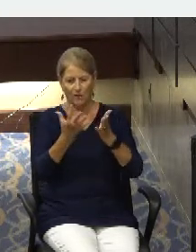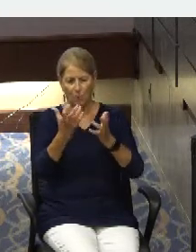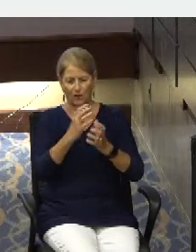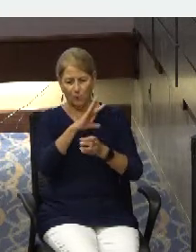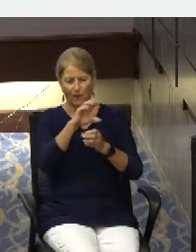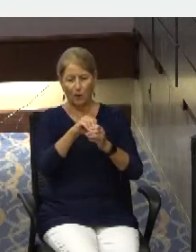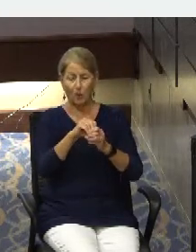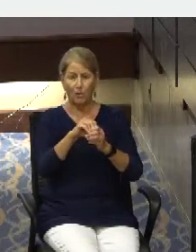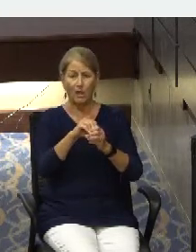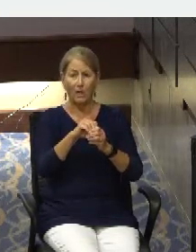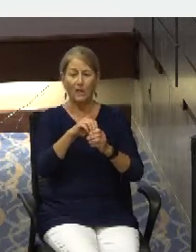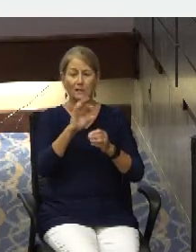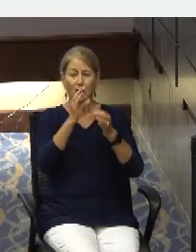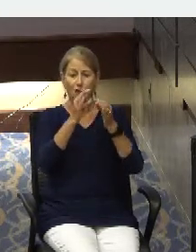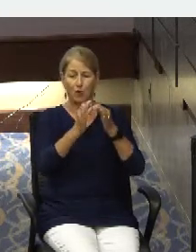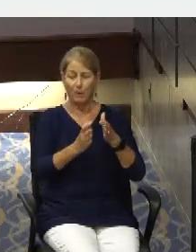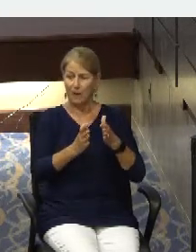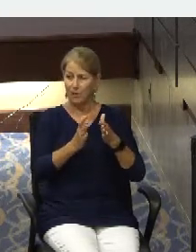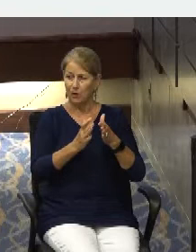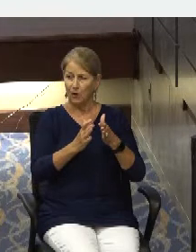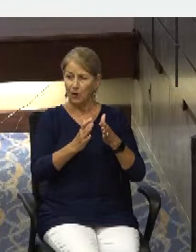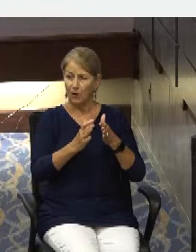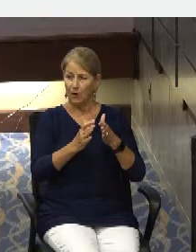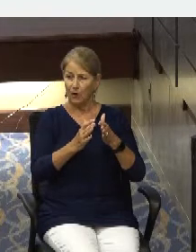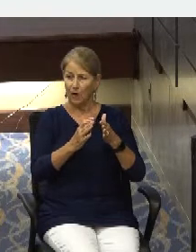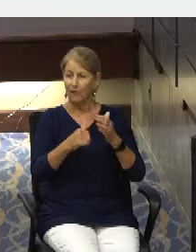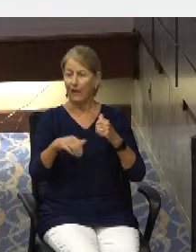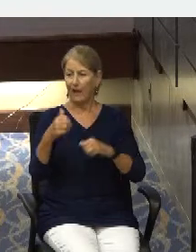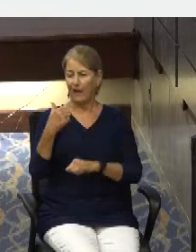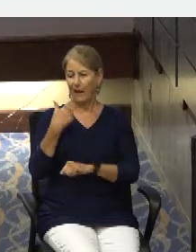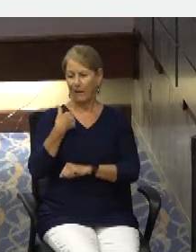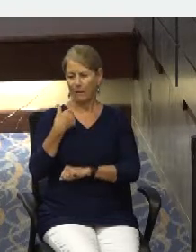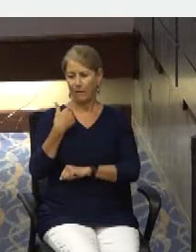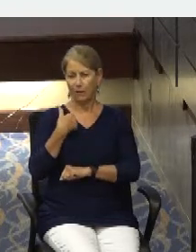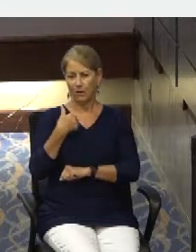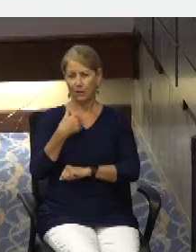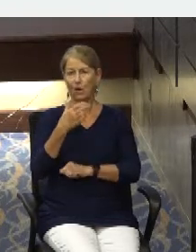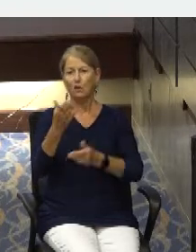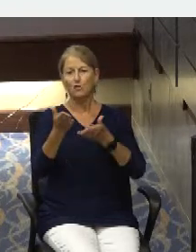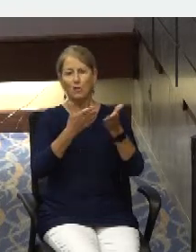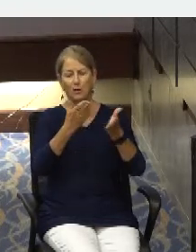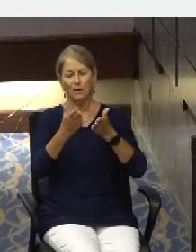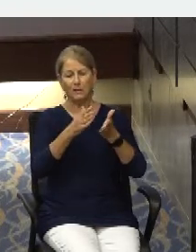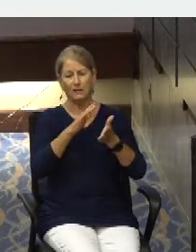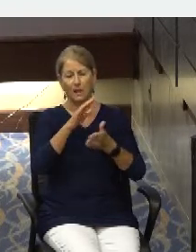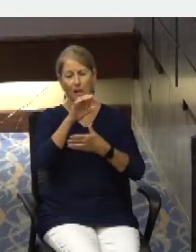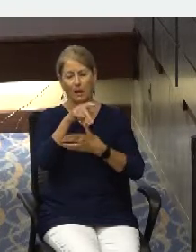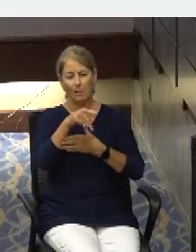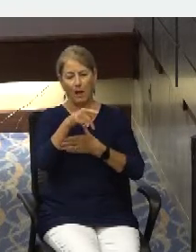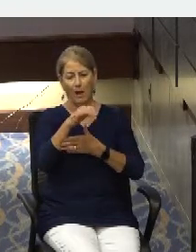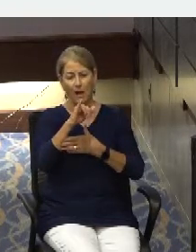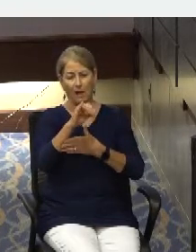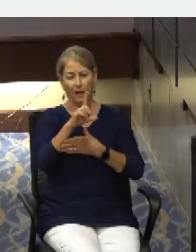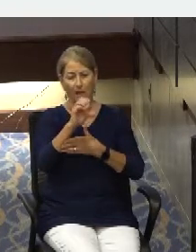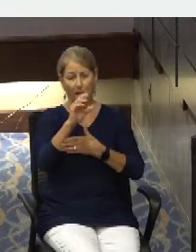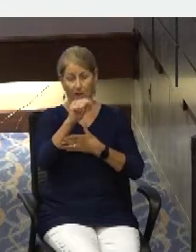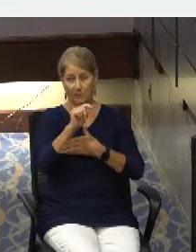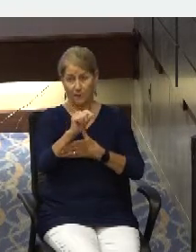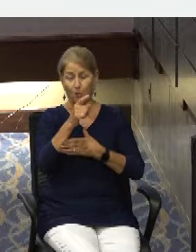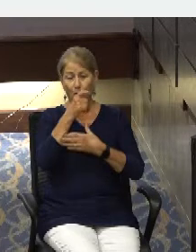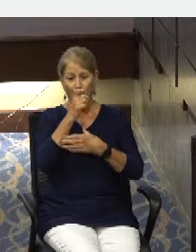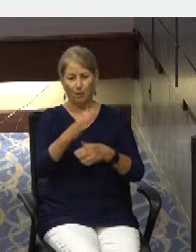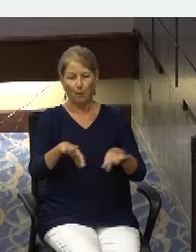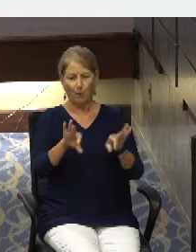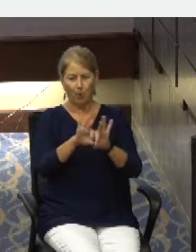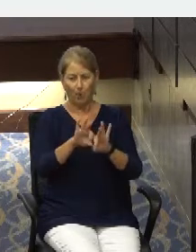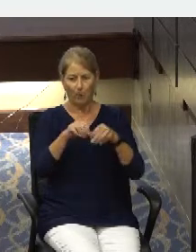is an interpretation of the Women Air Force Service pilots, or WASP pilots, that were instrumental during World